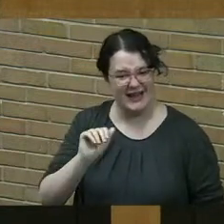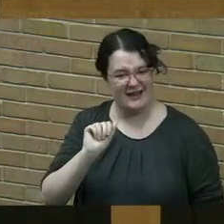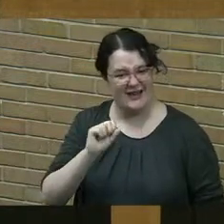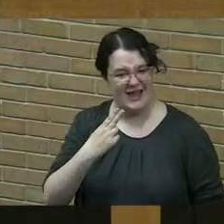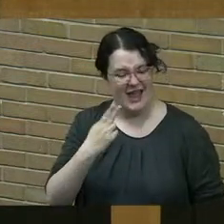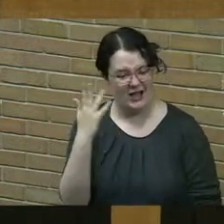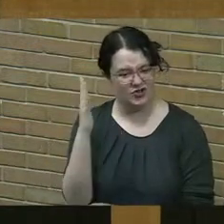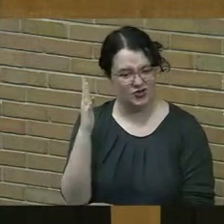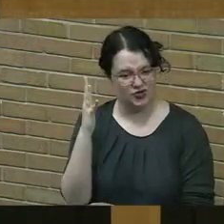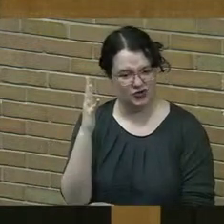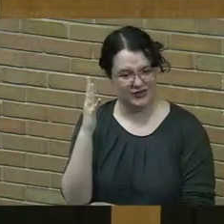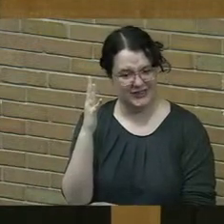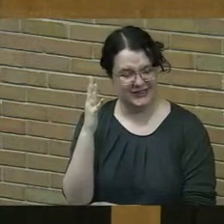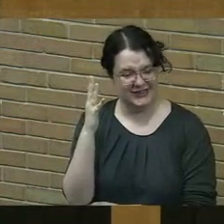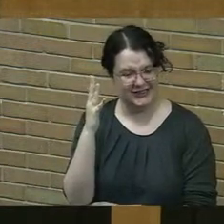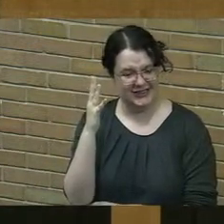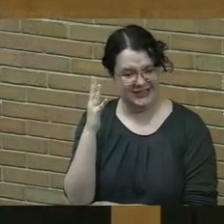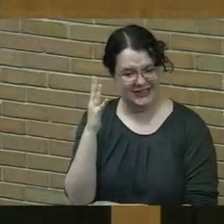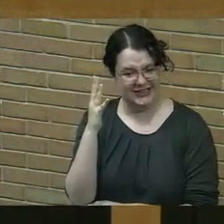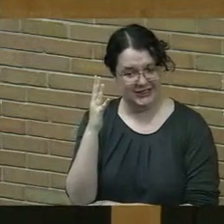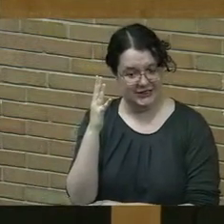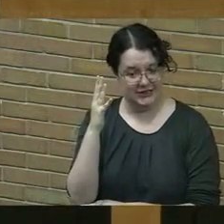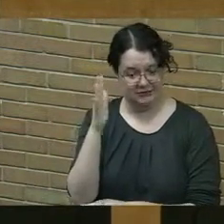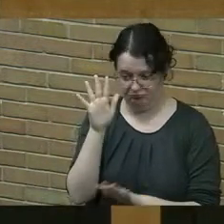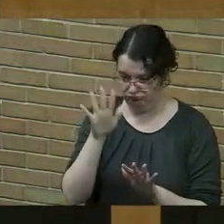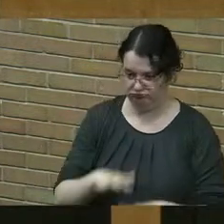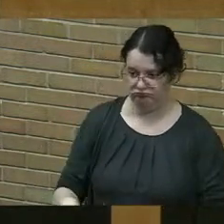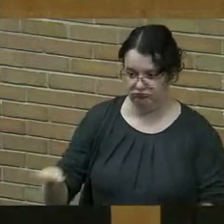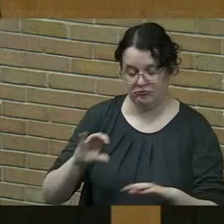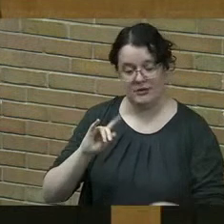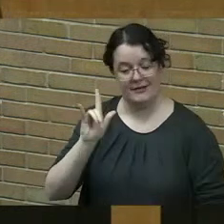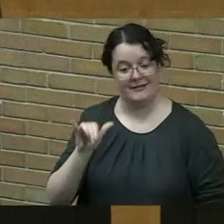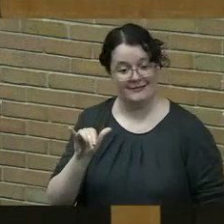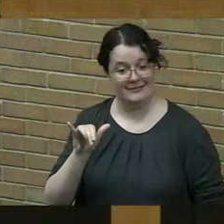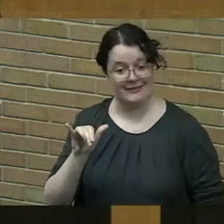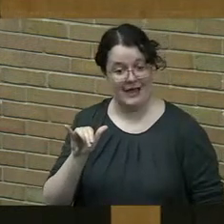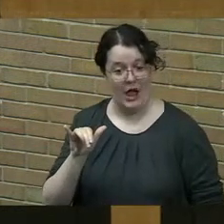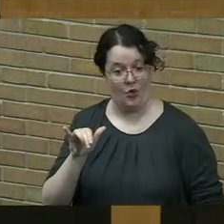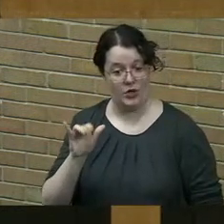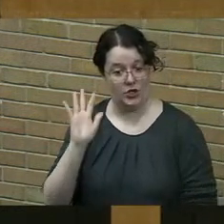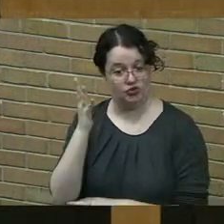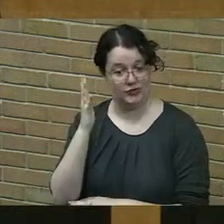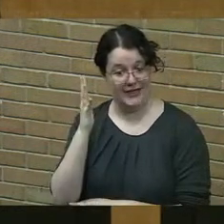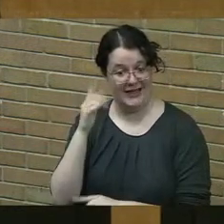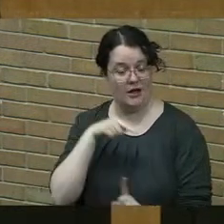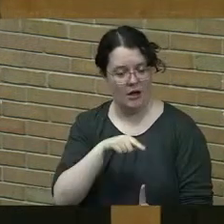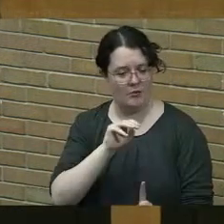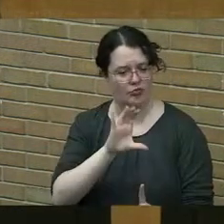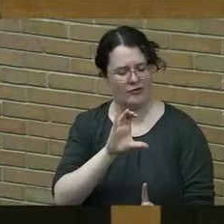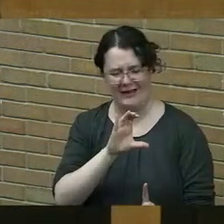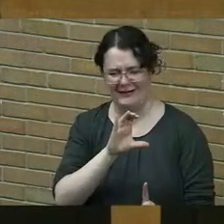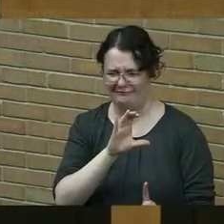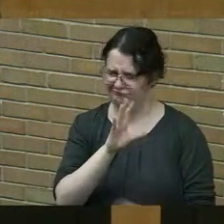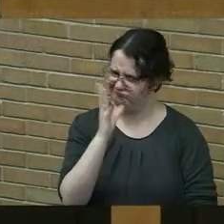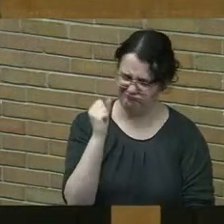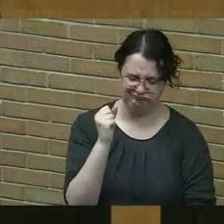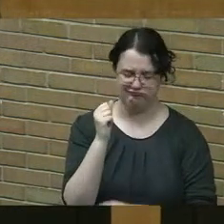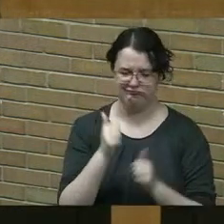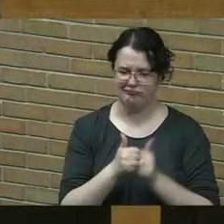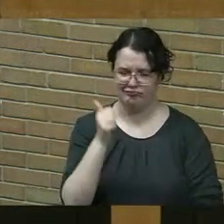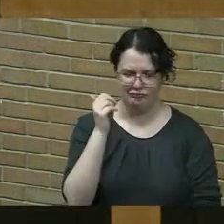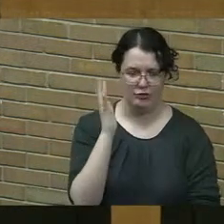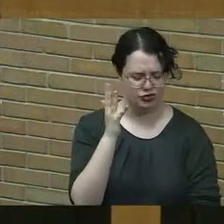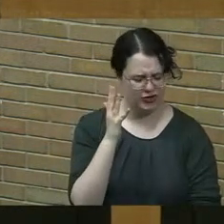ash trees in its, countywide tree canopy of any county in New York State. And they